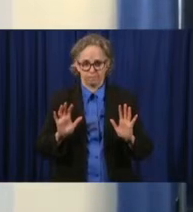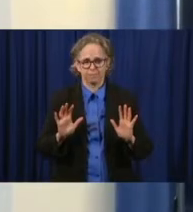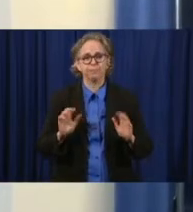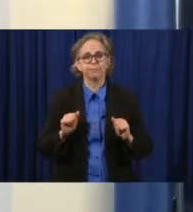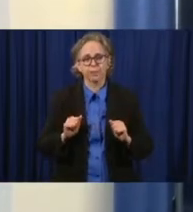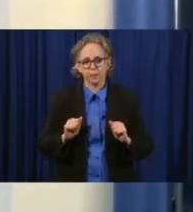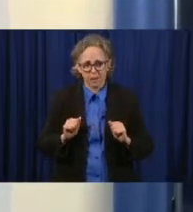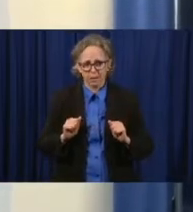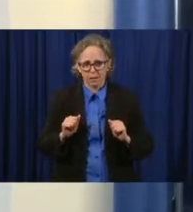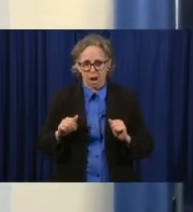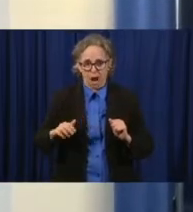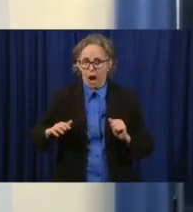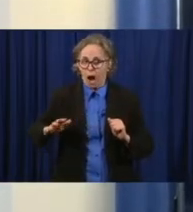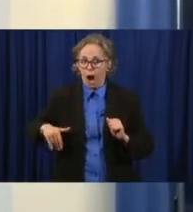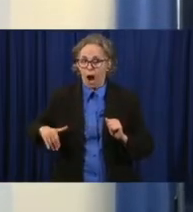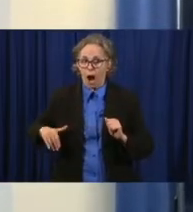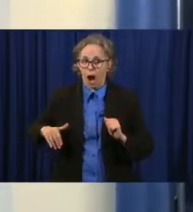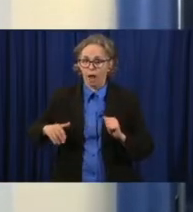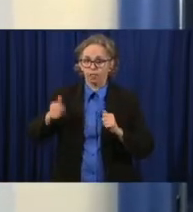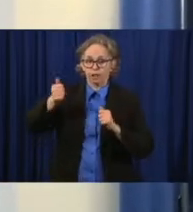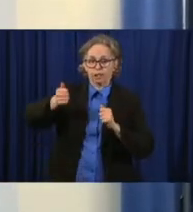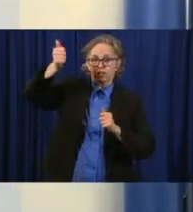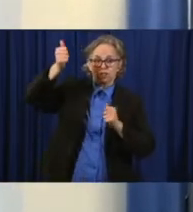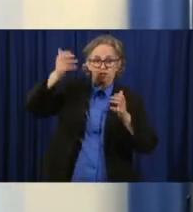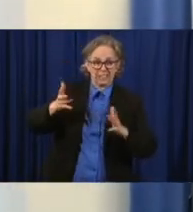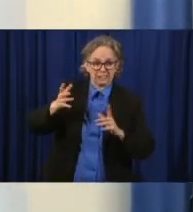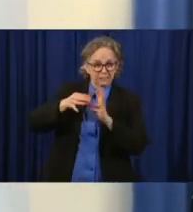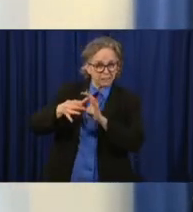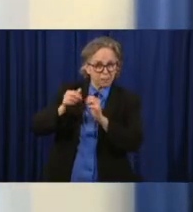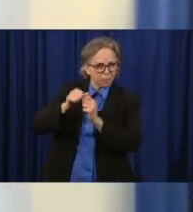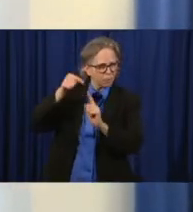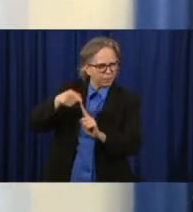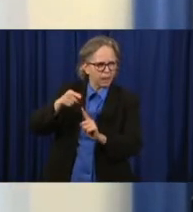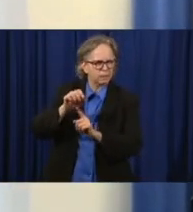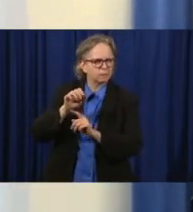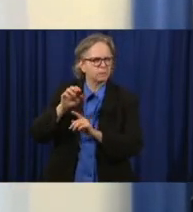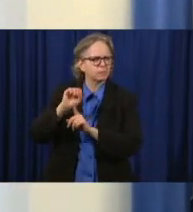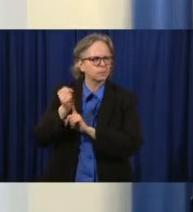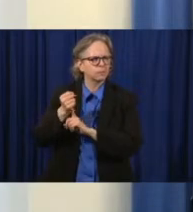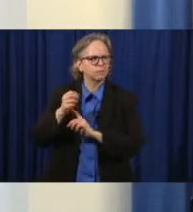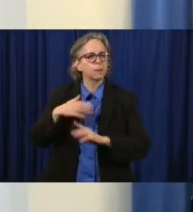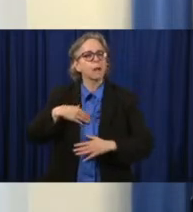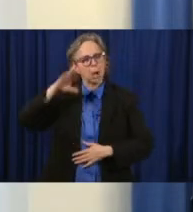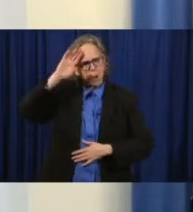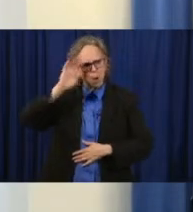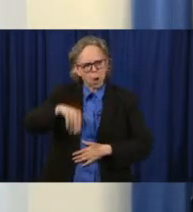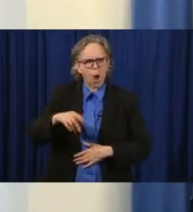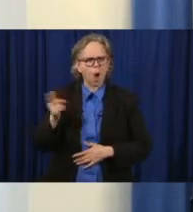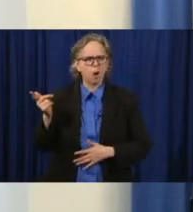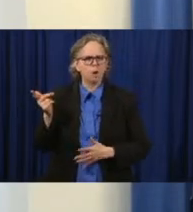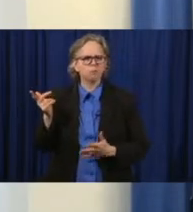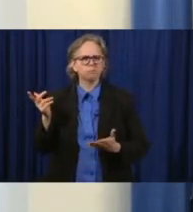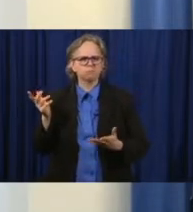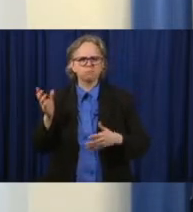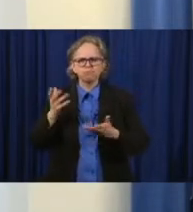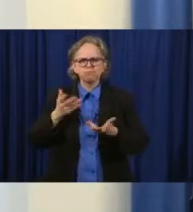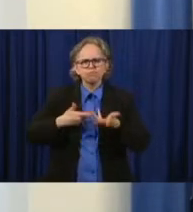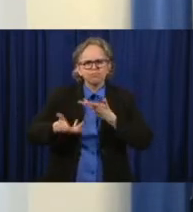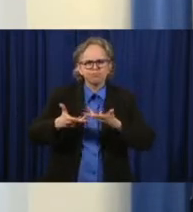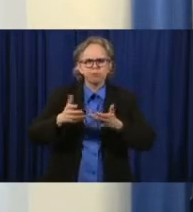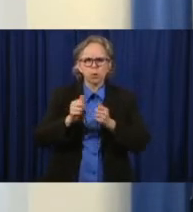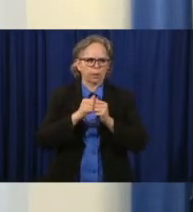the director about this particular case, but I know she's been consulting with our medical team as well as other